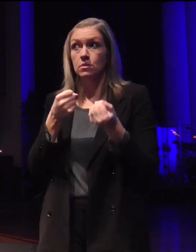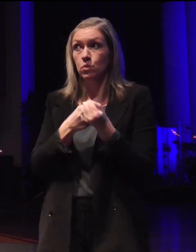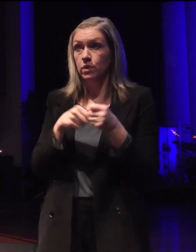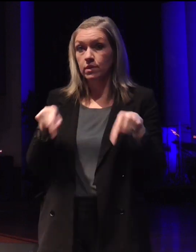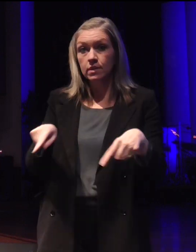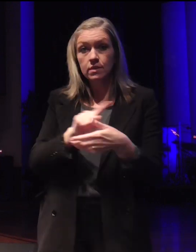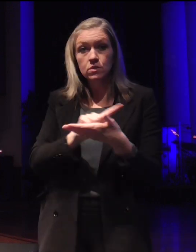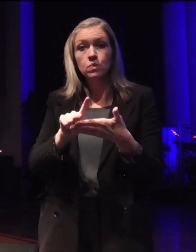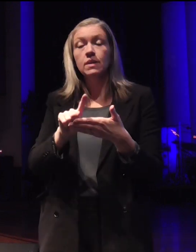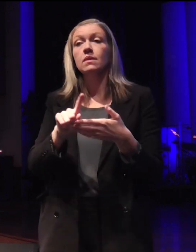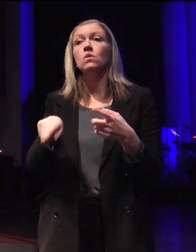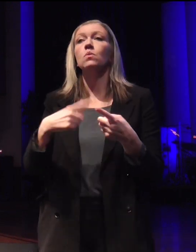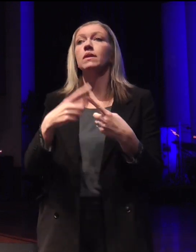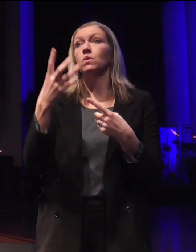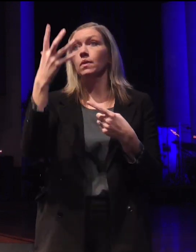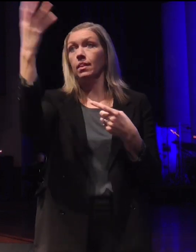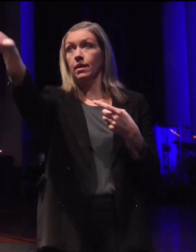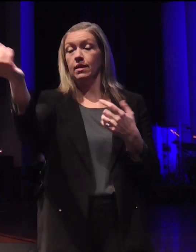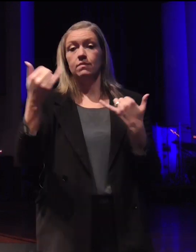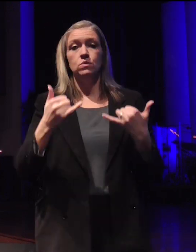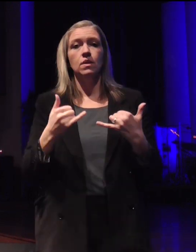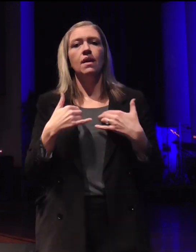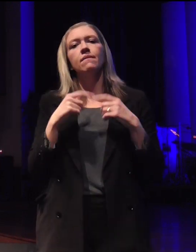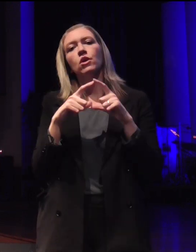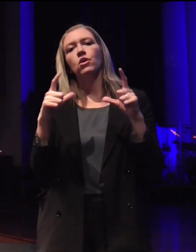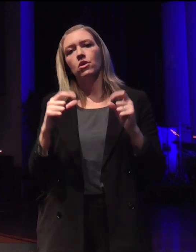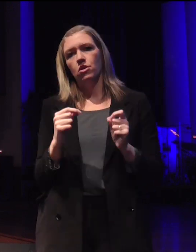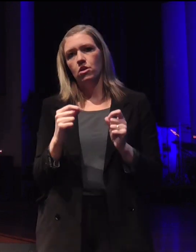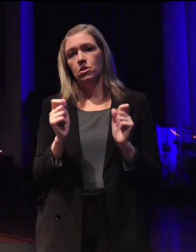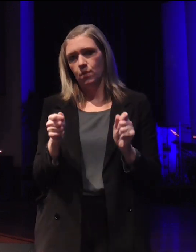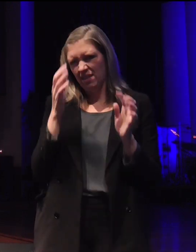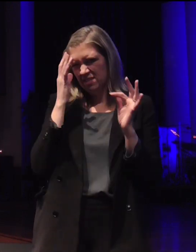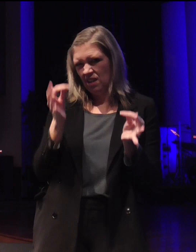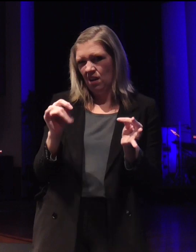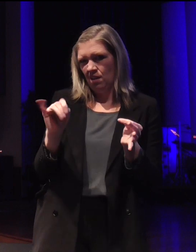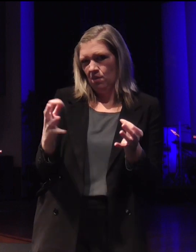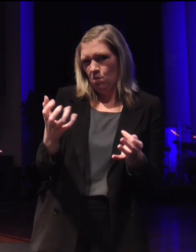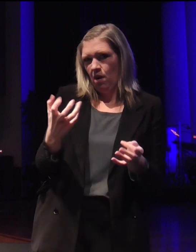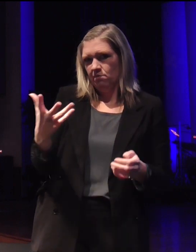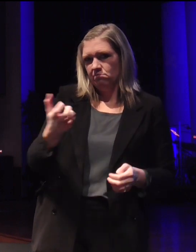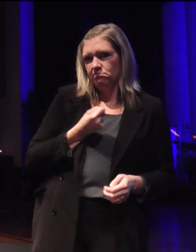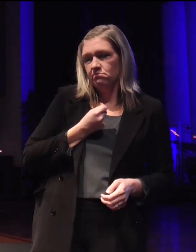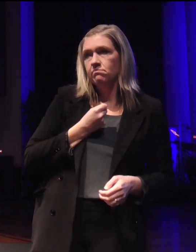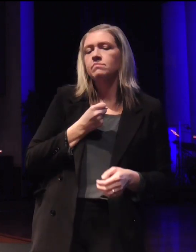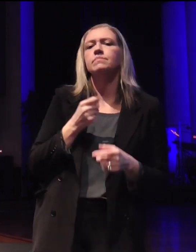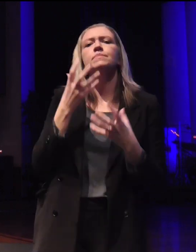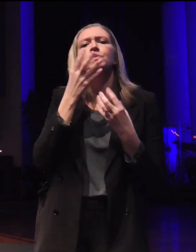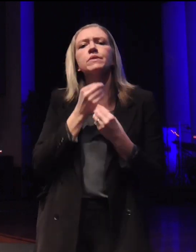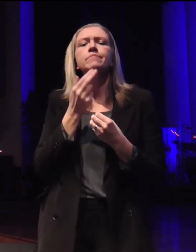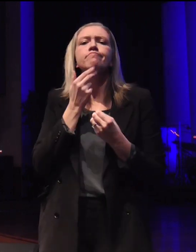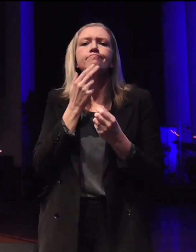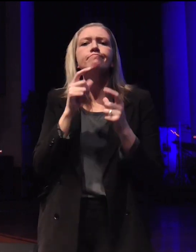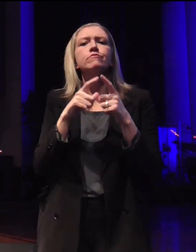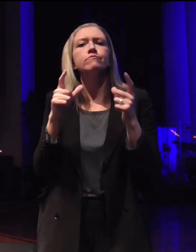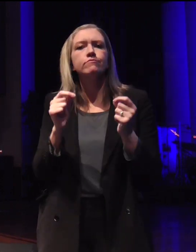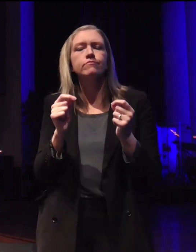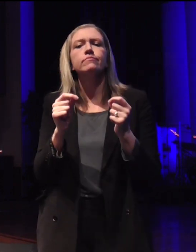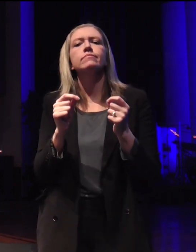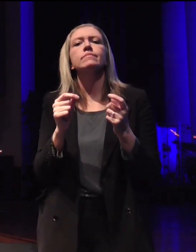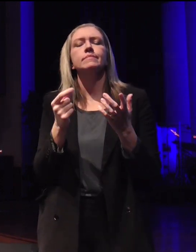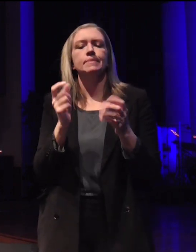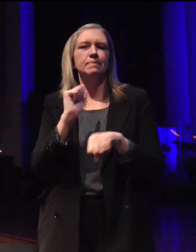card for you as you leave today, if you choose to take it. It's a beautiful little card that our wonderful graphics people put together, and it's based